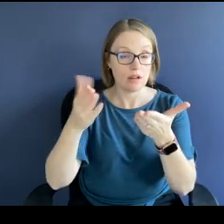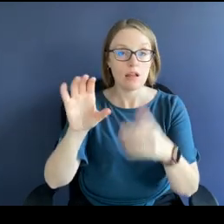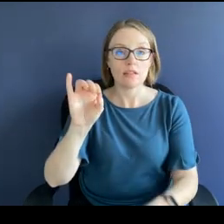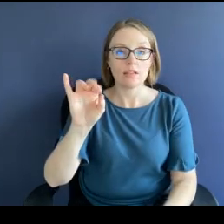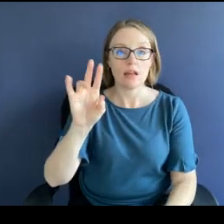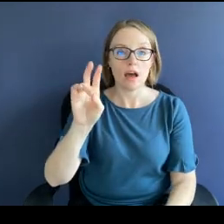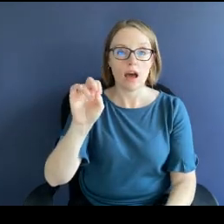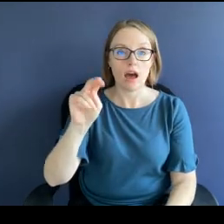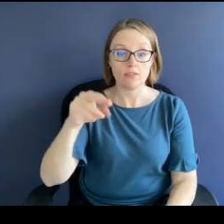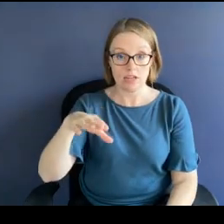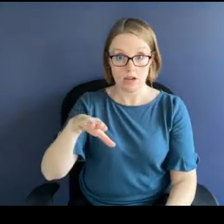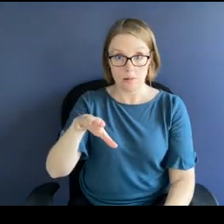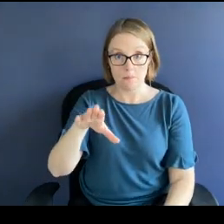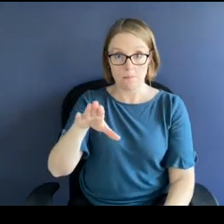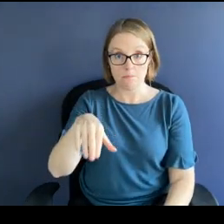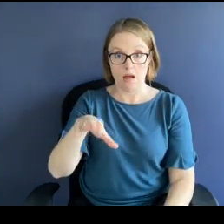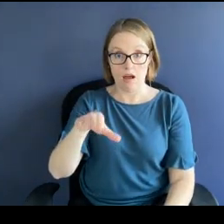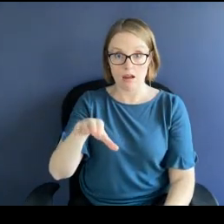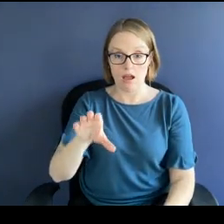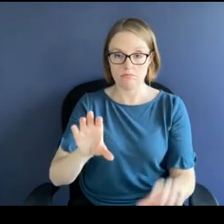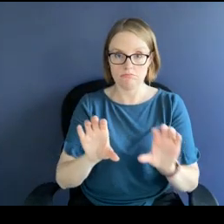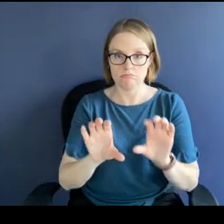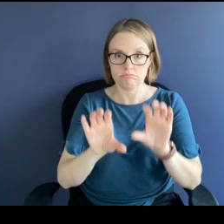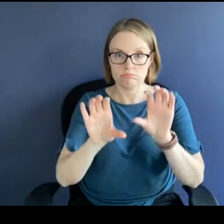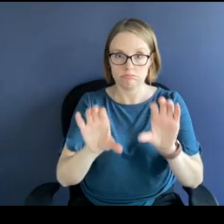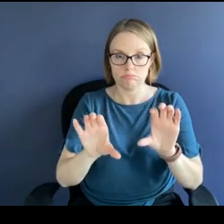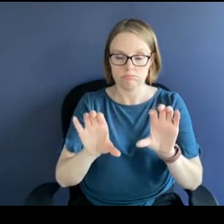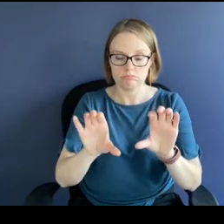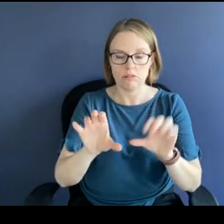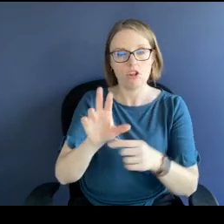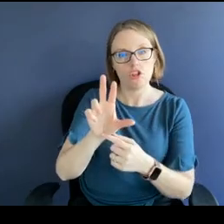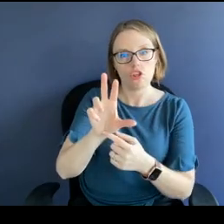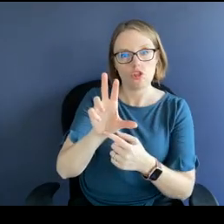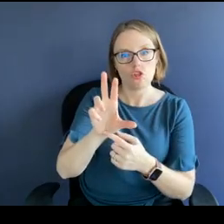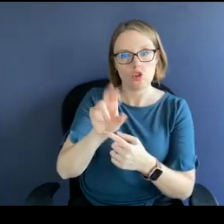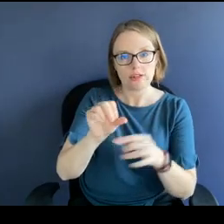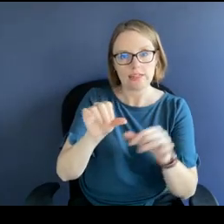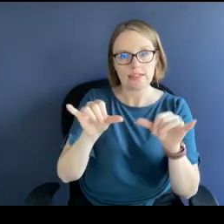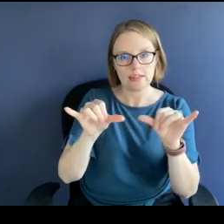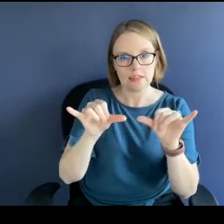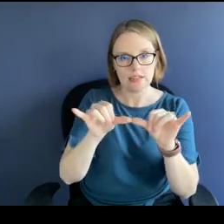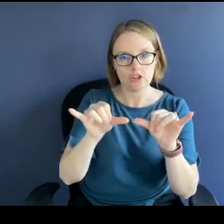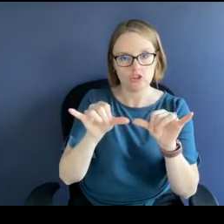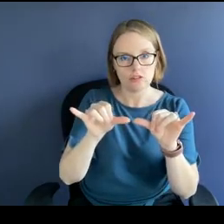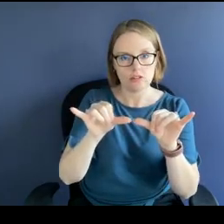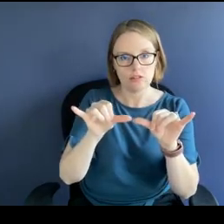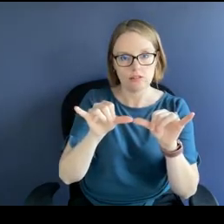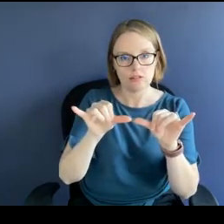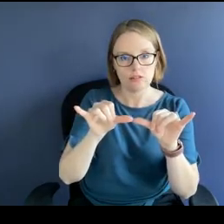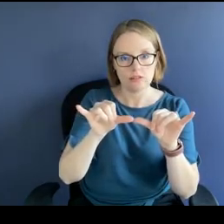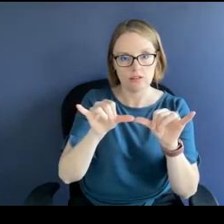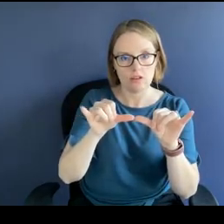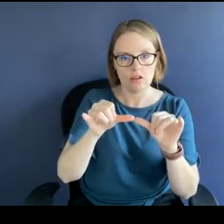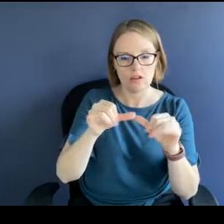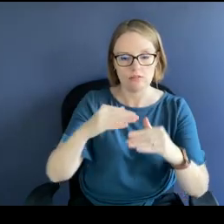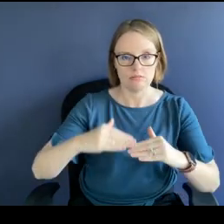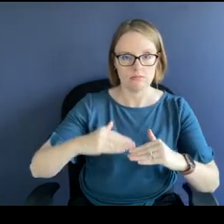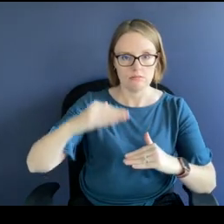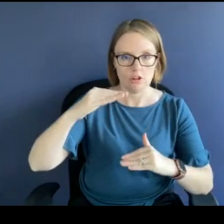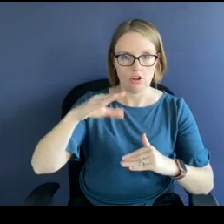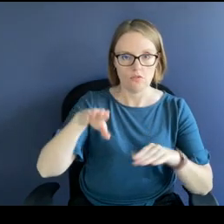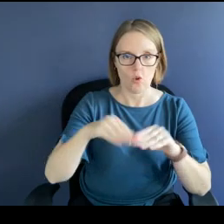oven be mounted at 36 inches maximum from the floor